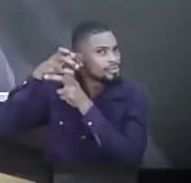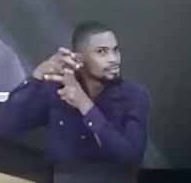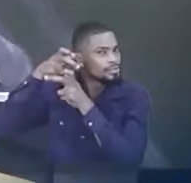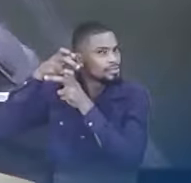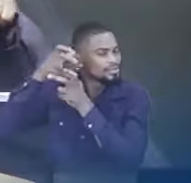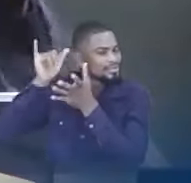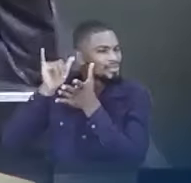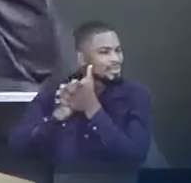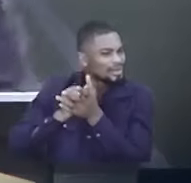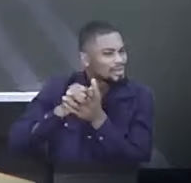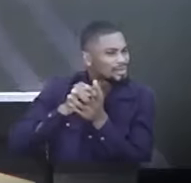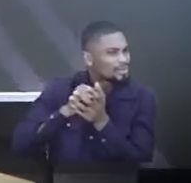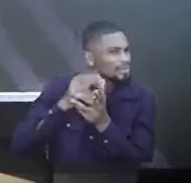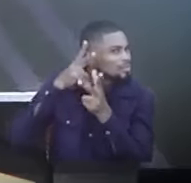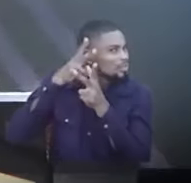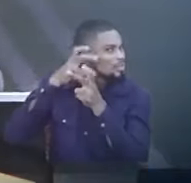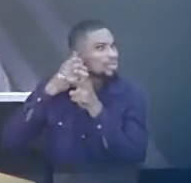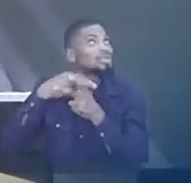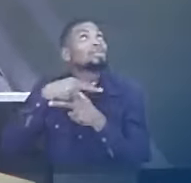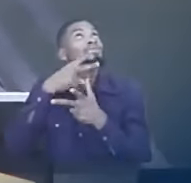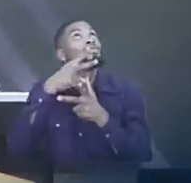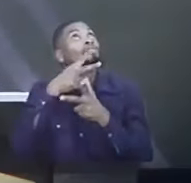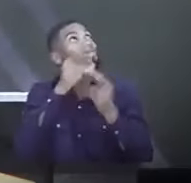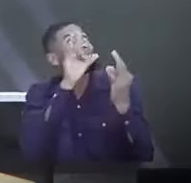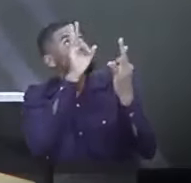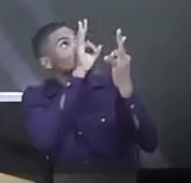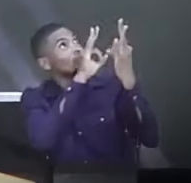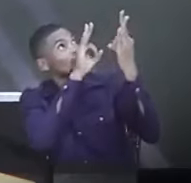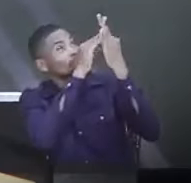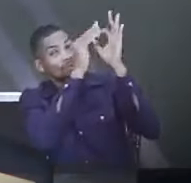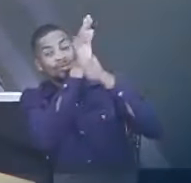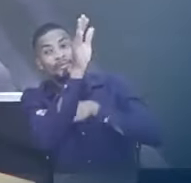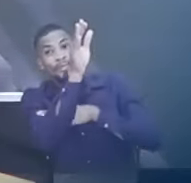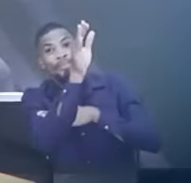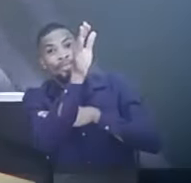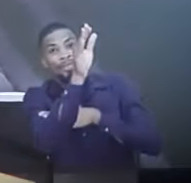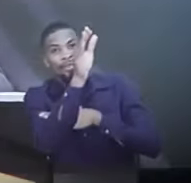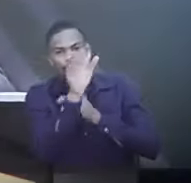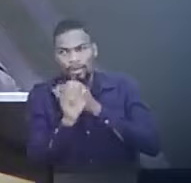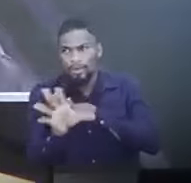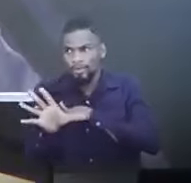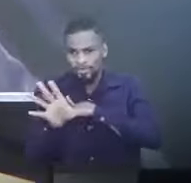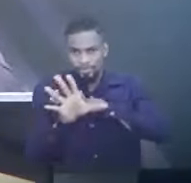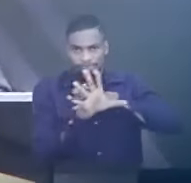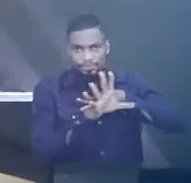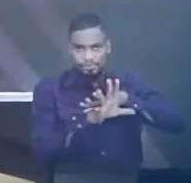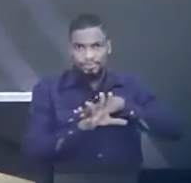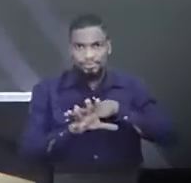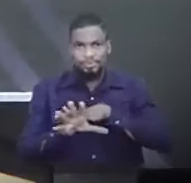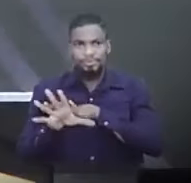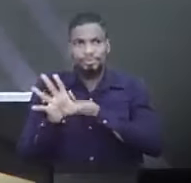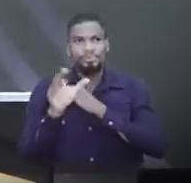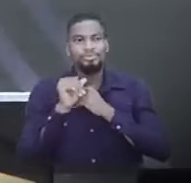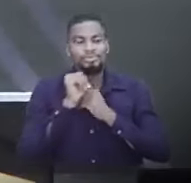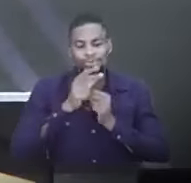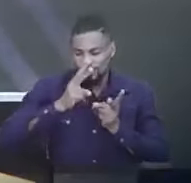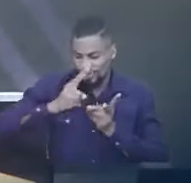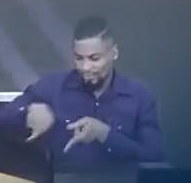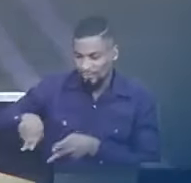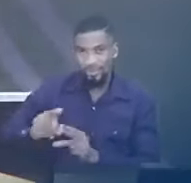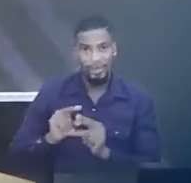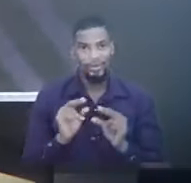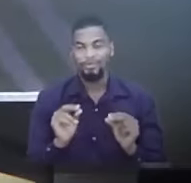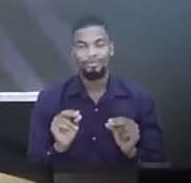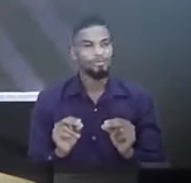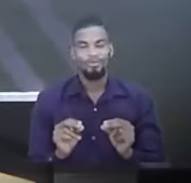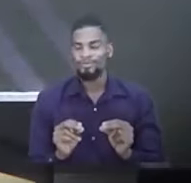my voice and see my face, the effect of the message will not go far.